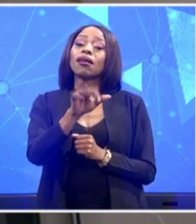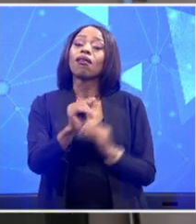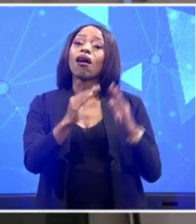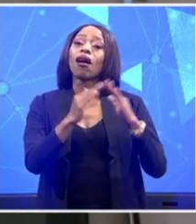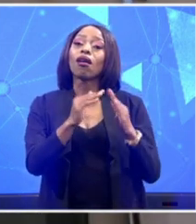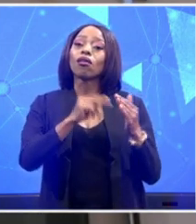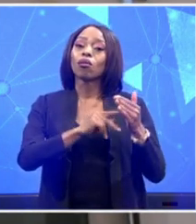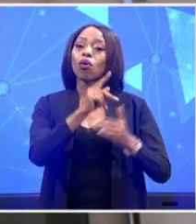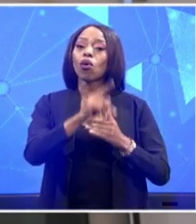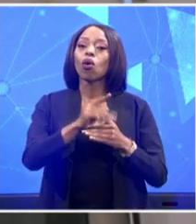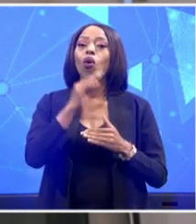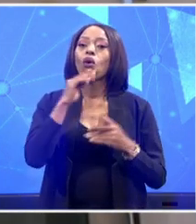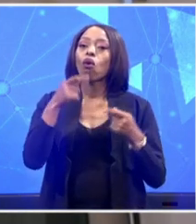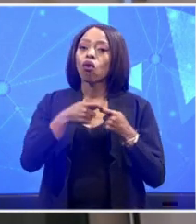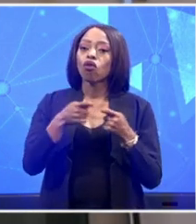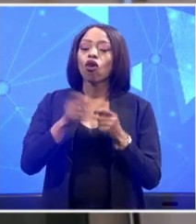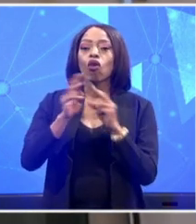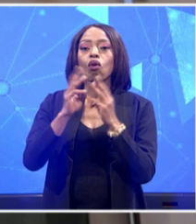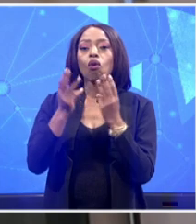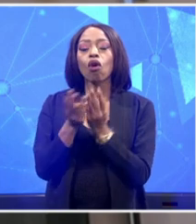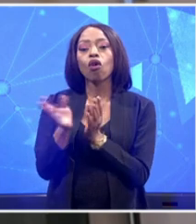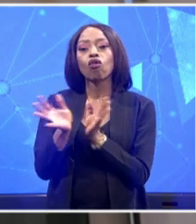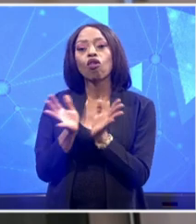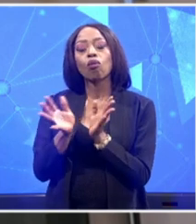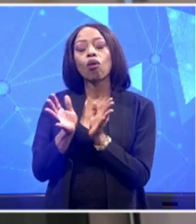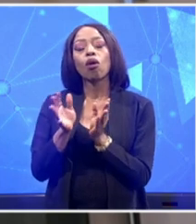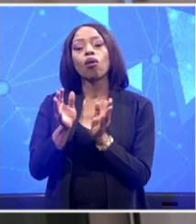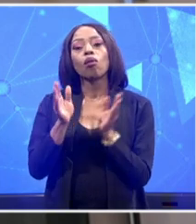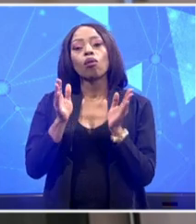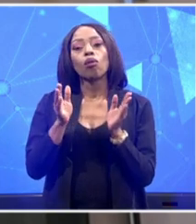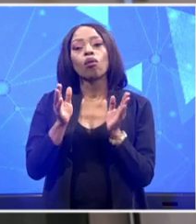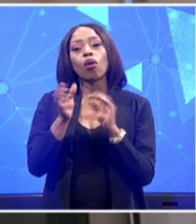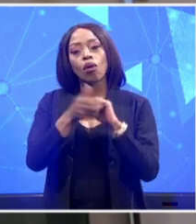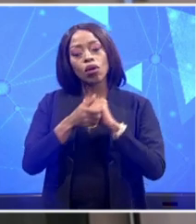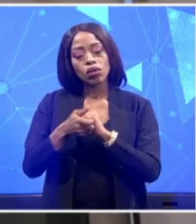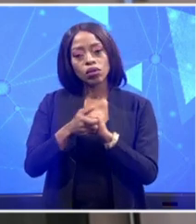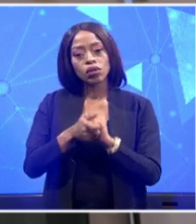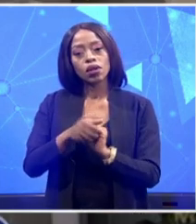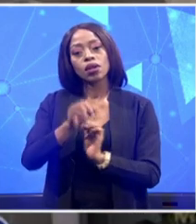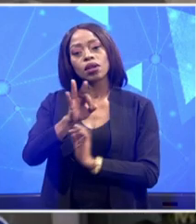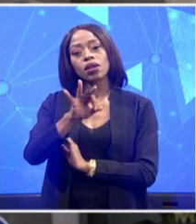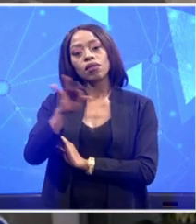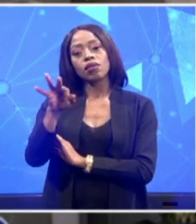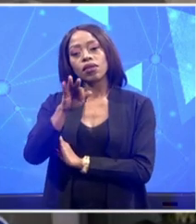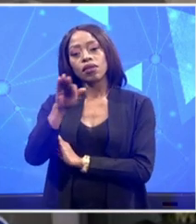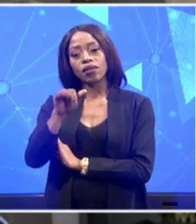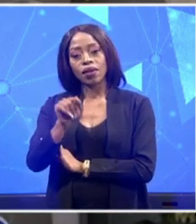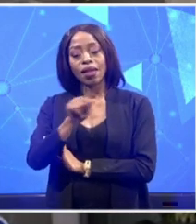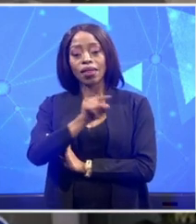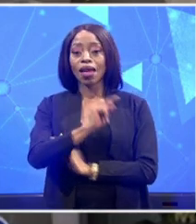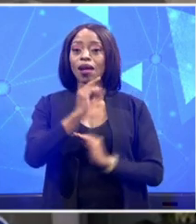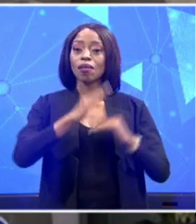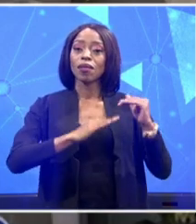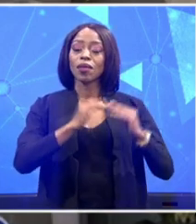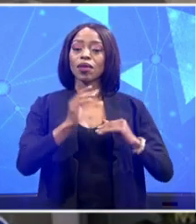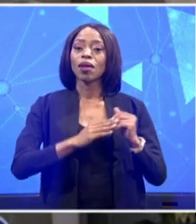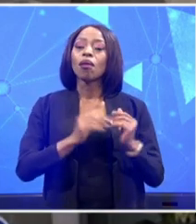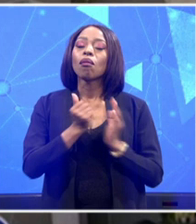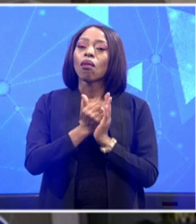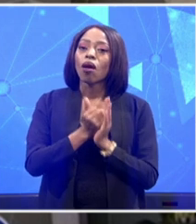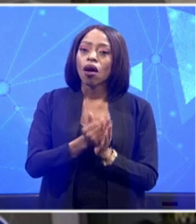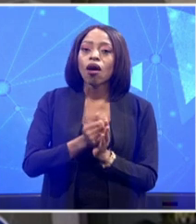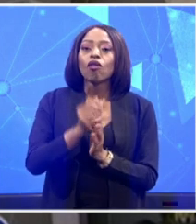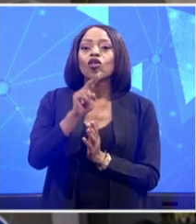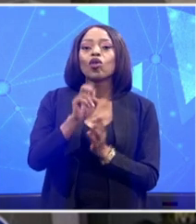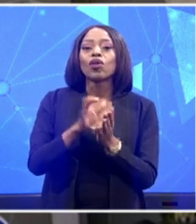was funded by World's Football Controlling Body, FIFA, and the building served as the headquarters of the 2010 FIFA